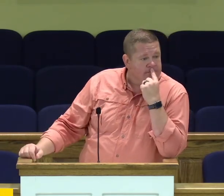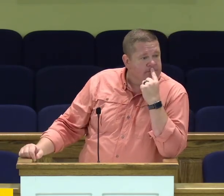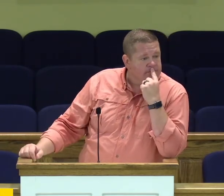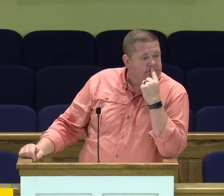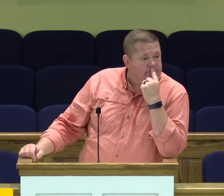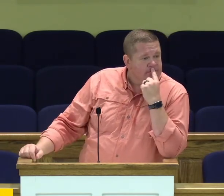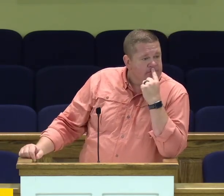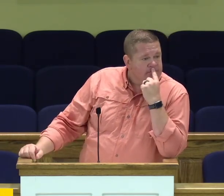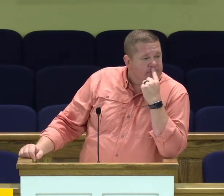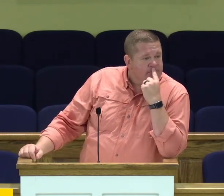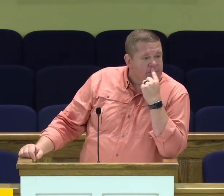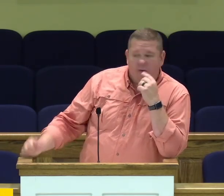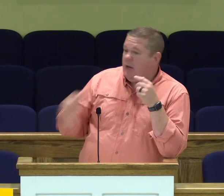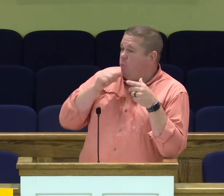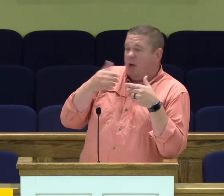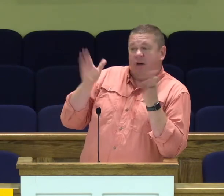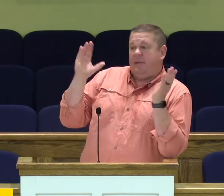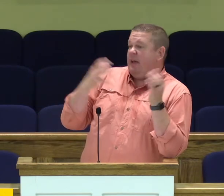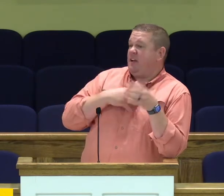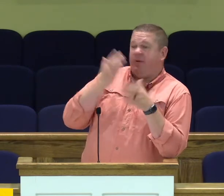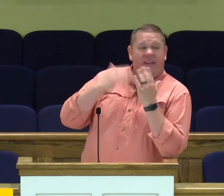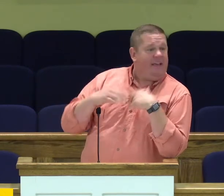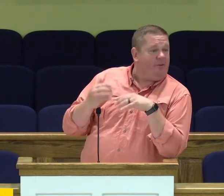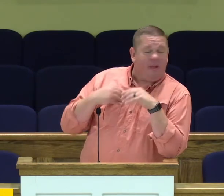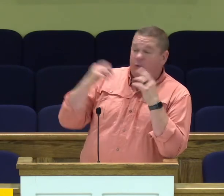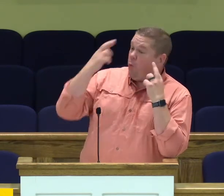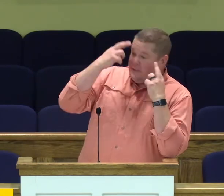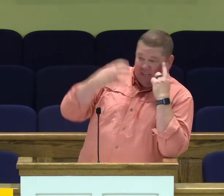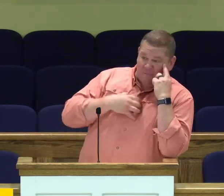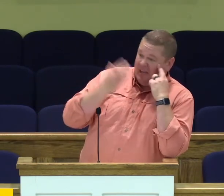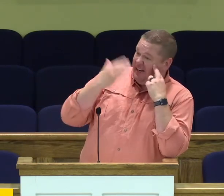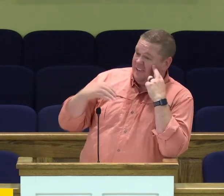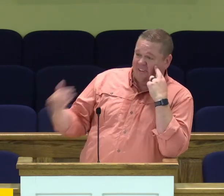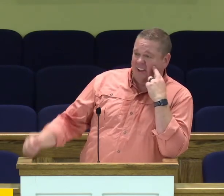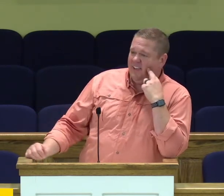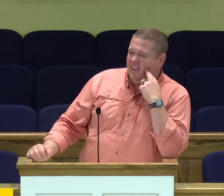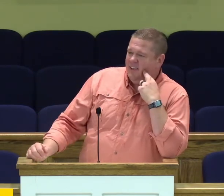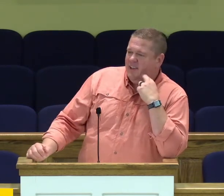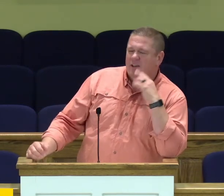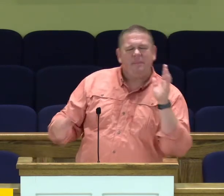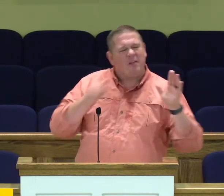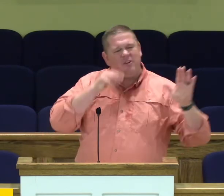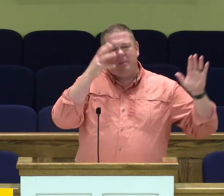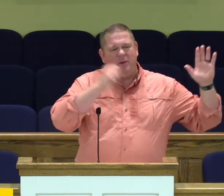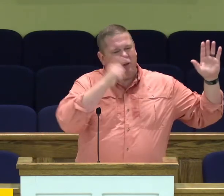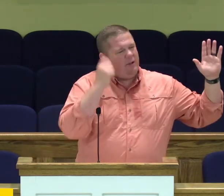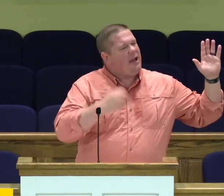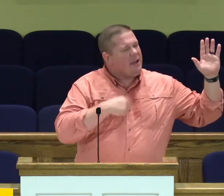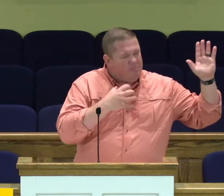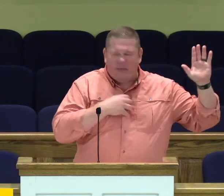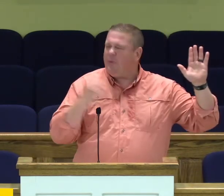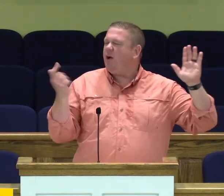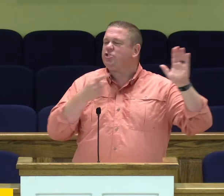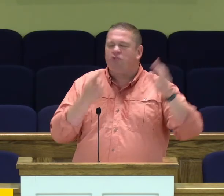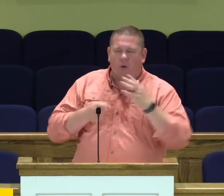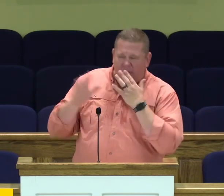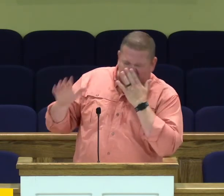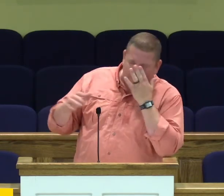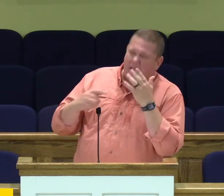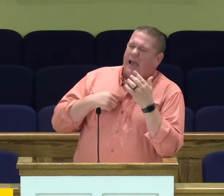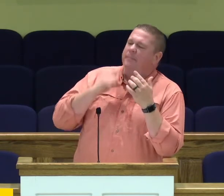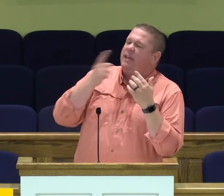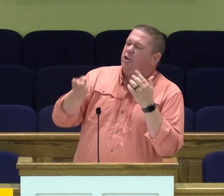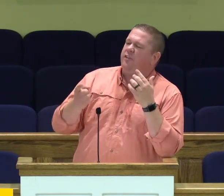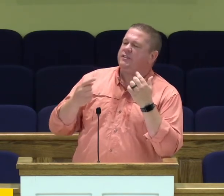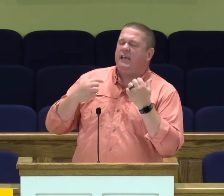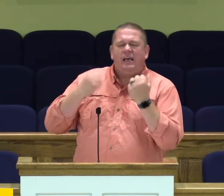We're not going to be allowed to complain in heaven. We'll have no reason to complain in heaven, right? And look, I'm not trying to be mean or ugly here. I complain. We all struggle with that stuff.